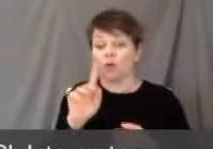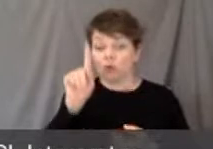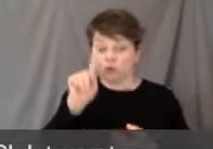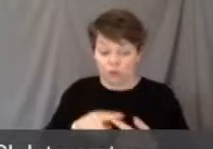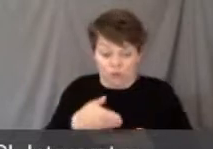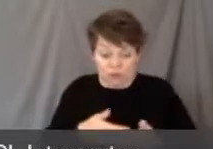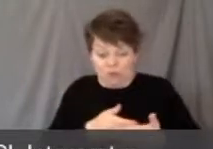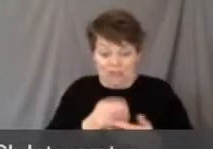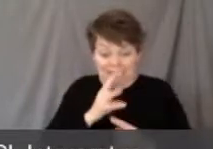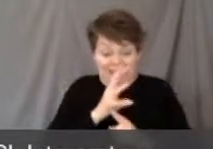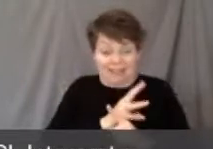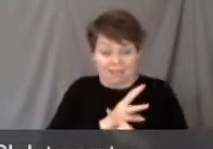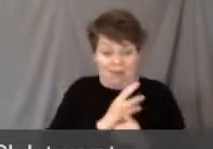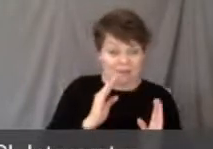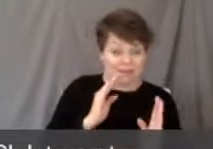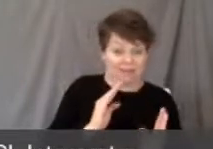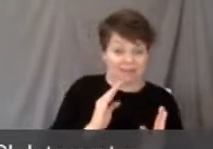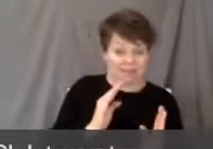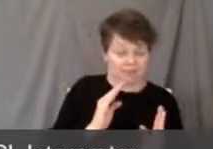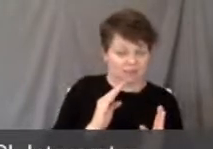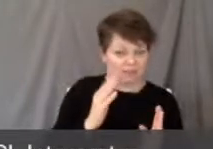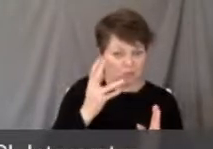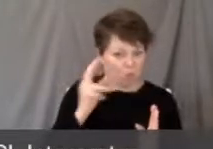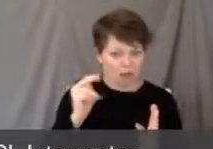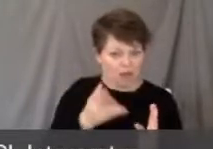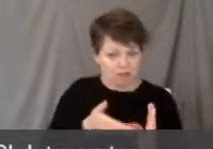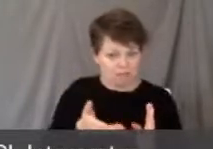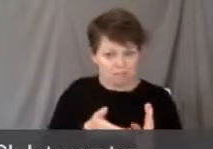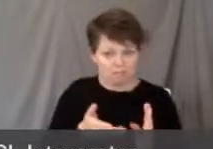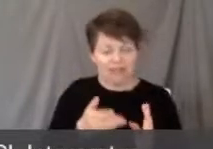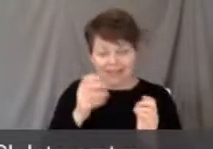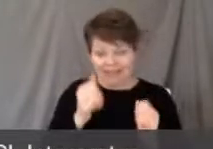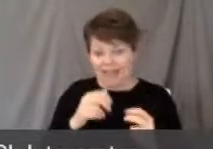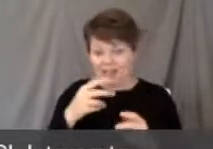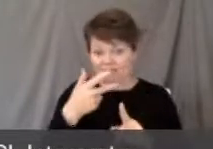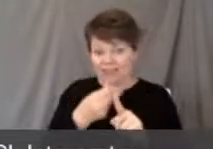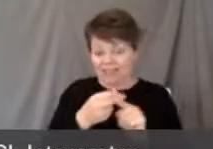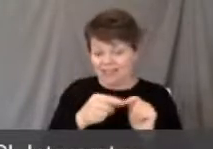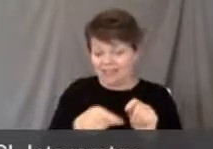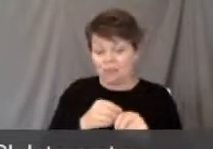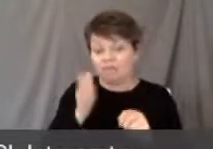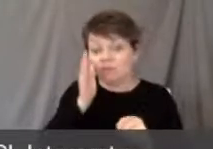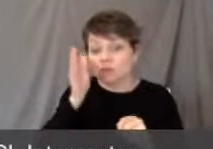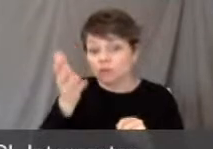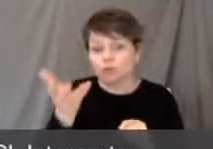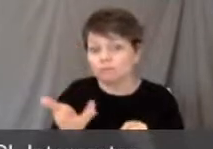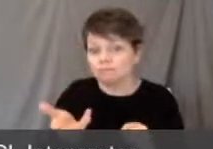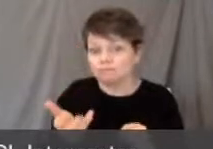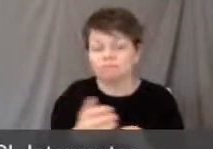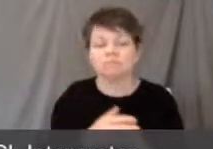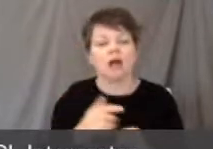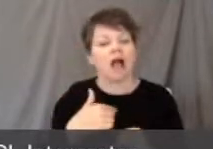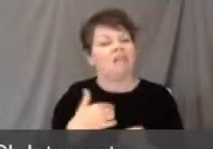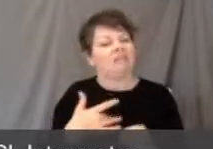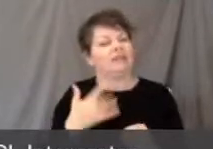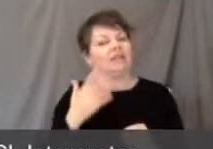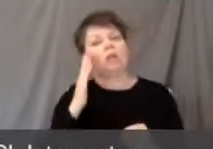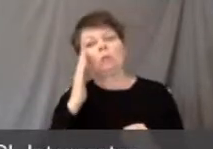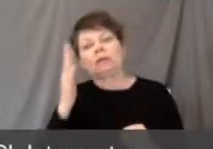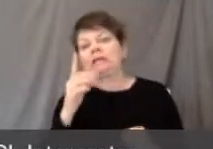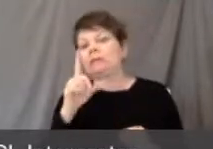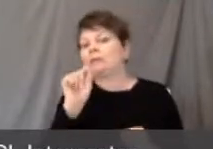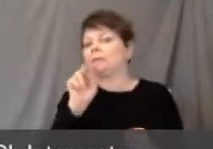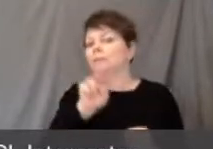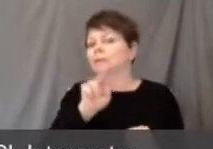youngest that I'm aware of that will have the opportunity to be vaccinated in the future. It's going to be probably at least early